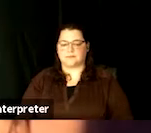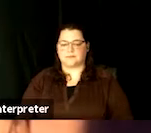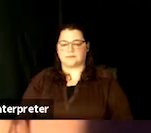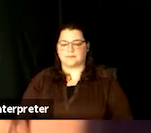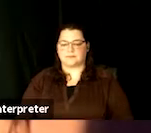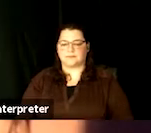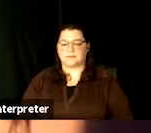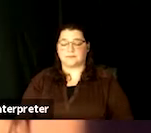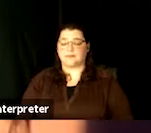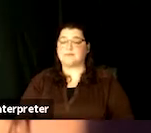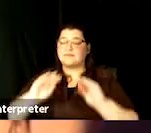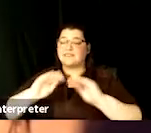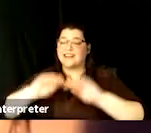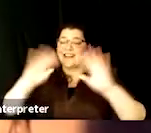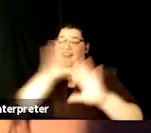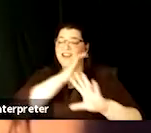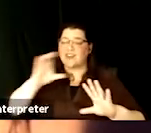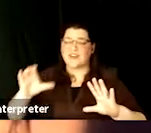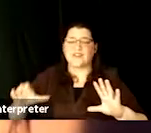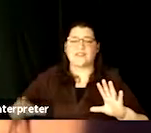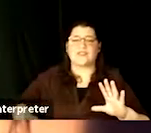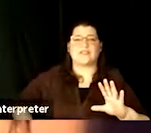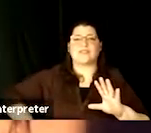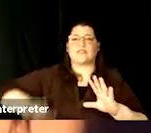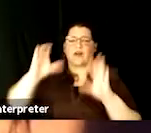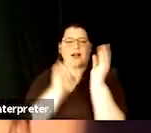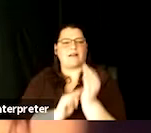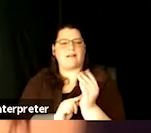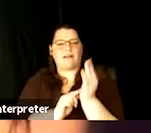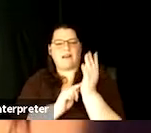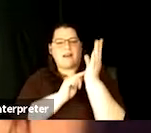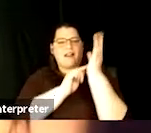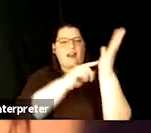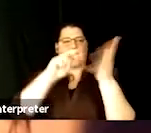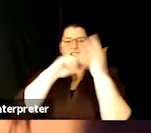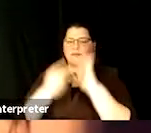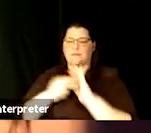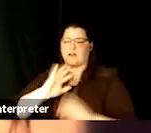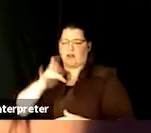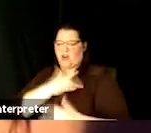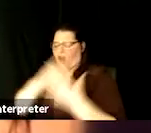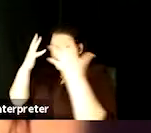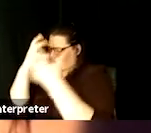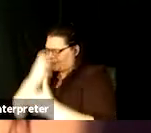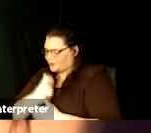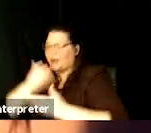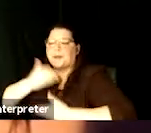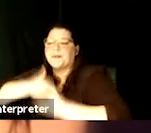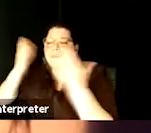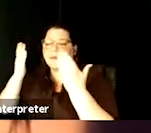May the light of Christ gloriously rising dispel the darkness of our hearts and minds.